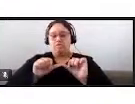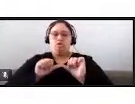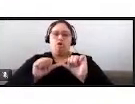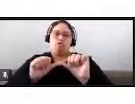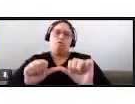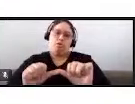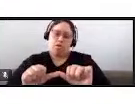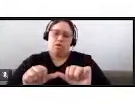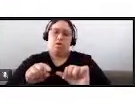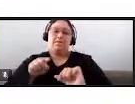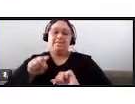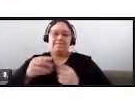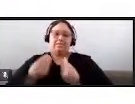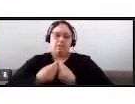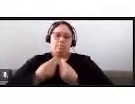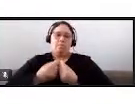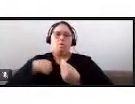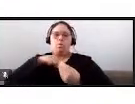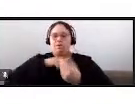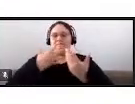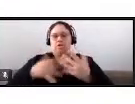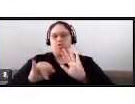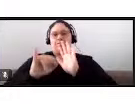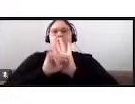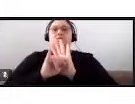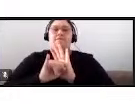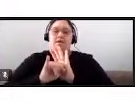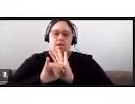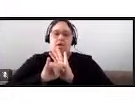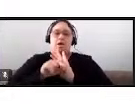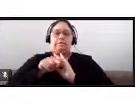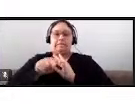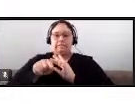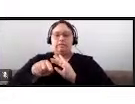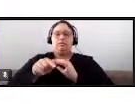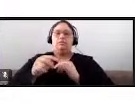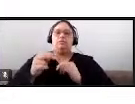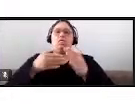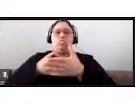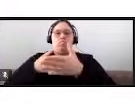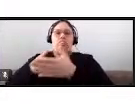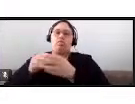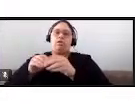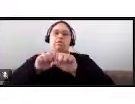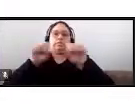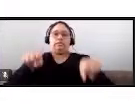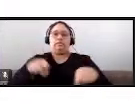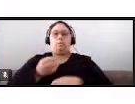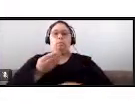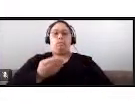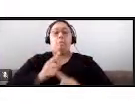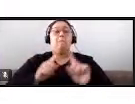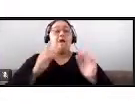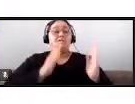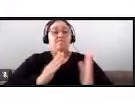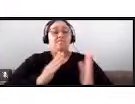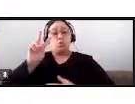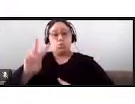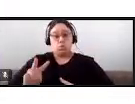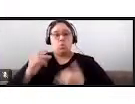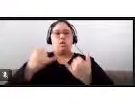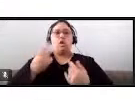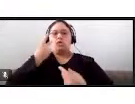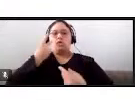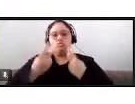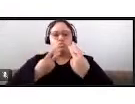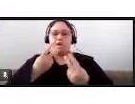and it's something that we've identified the shortcomings of the existing system. However, phase 2 is looking at the